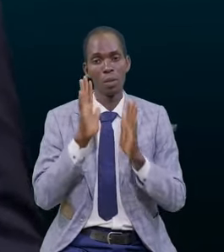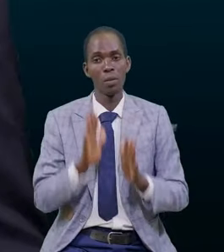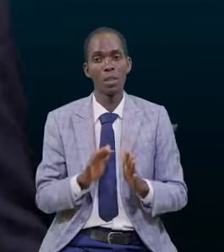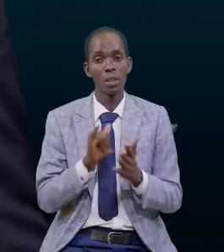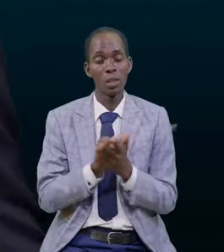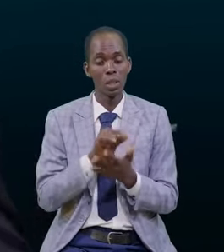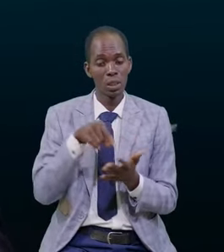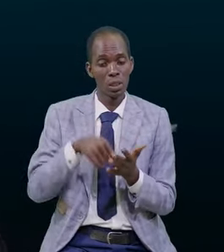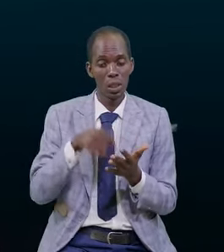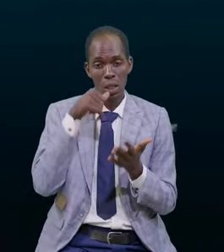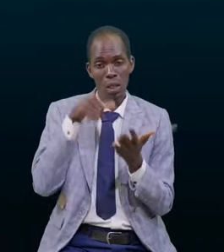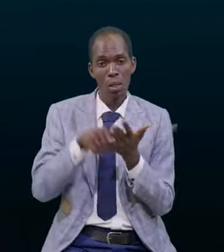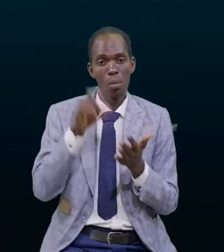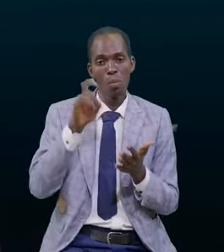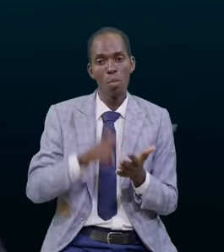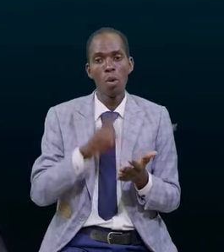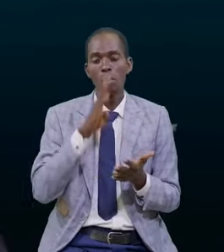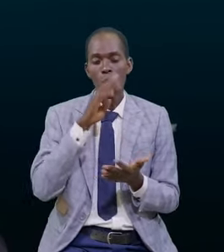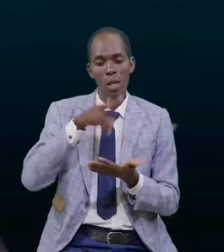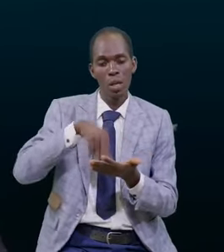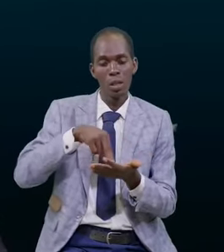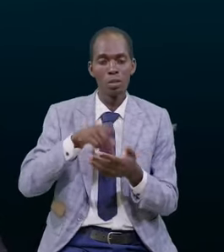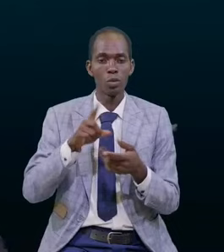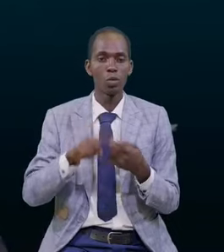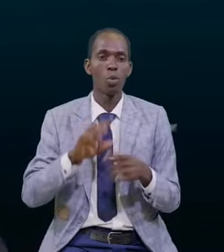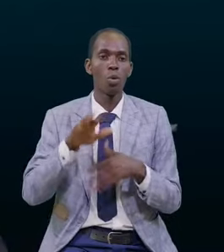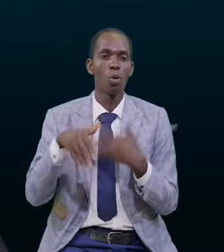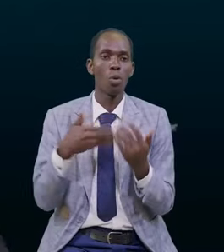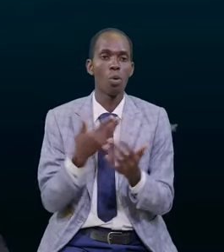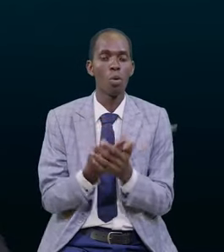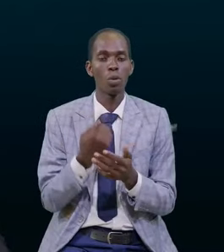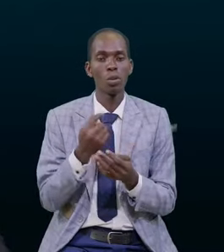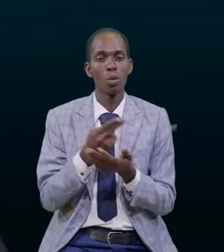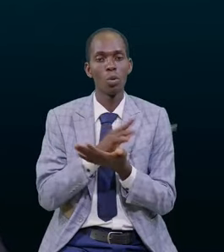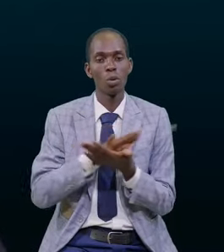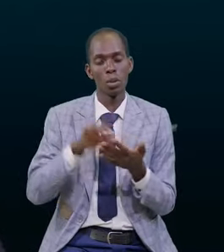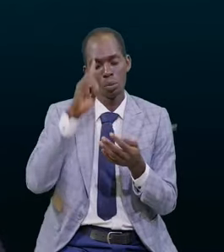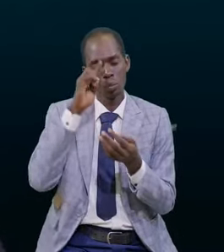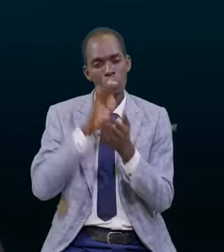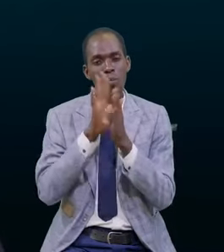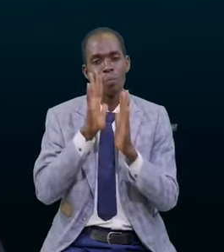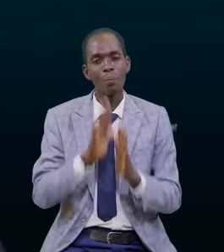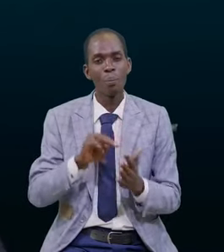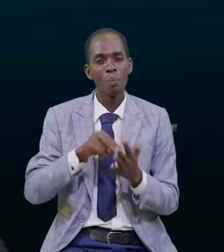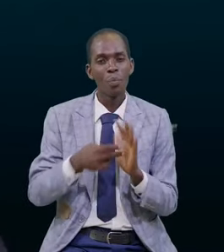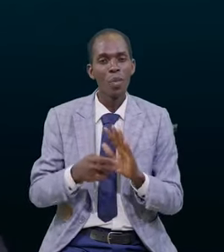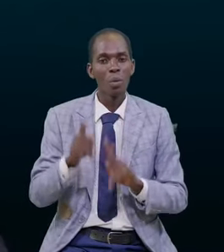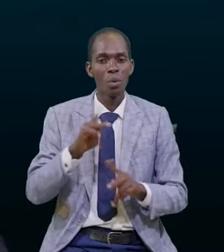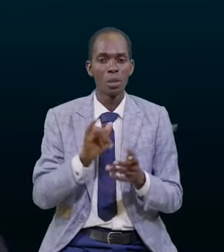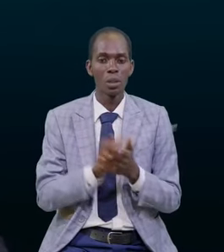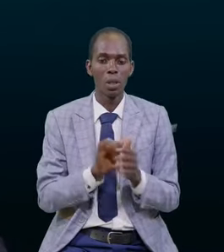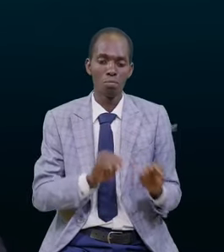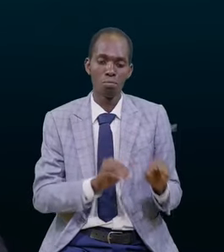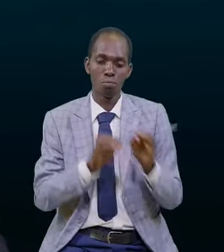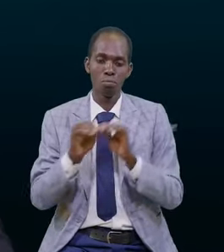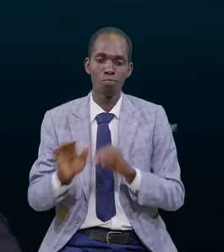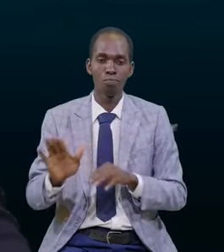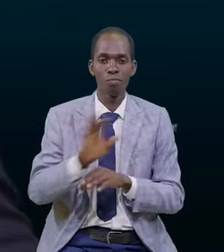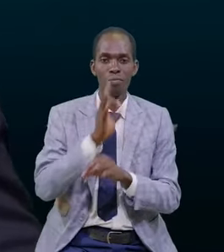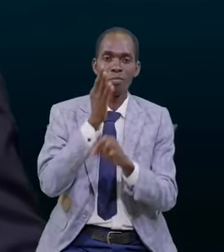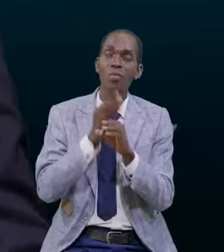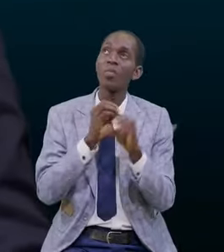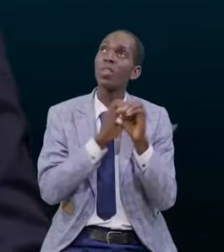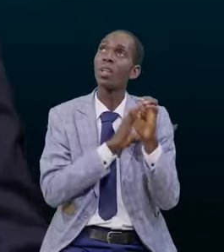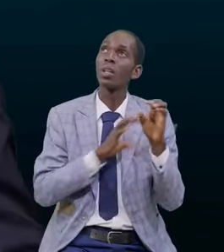all the holy Brethren holy Brethren those who have put their faith in Christ those who are born again those whose sins are forgiven those who are